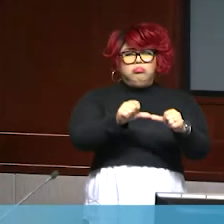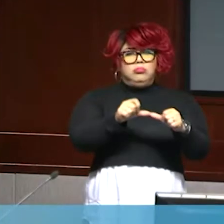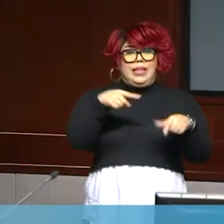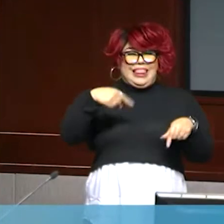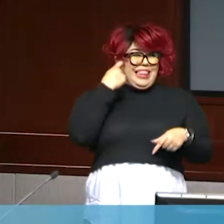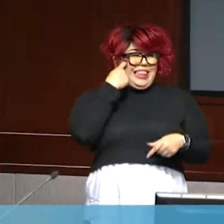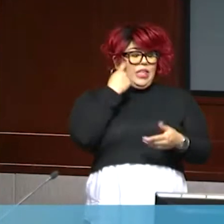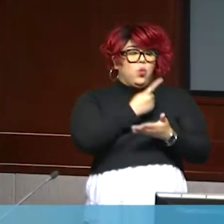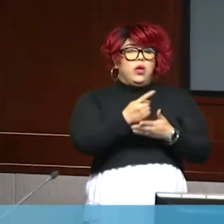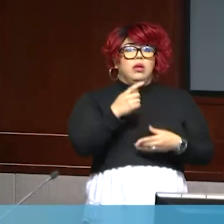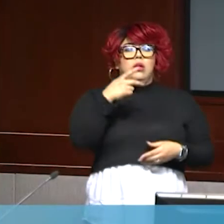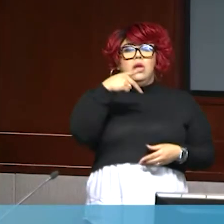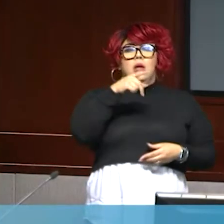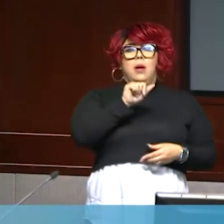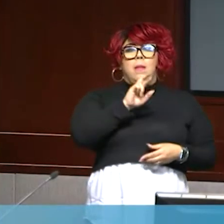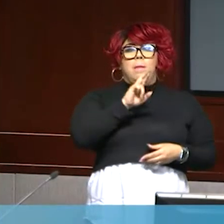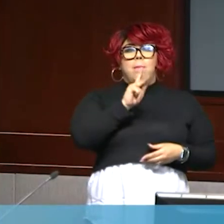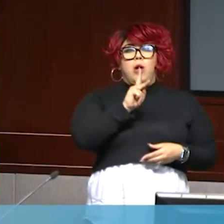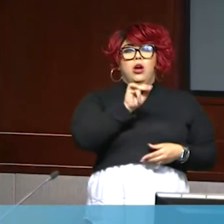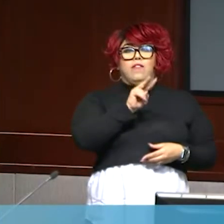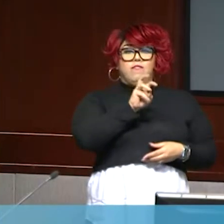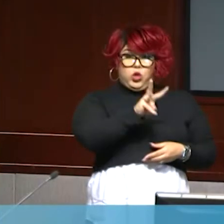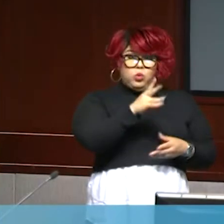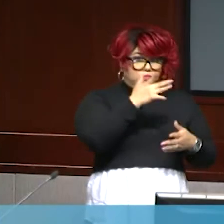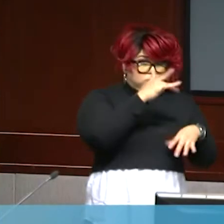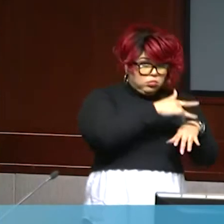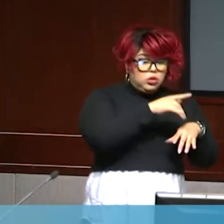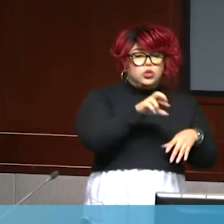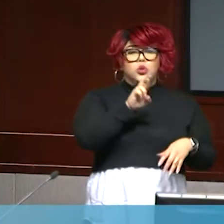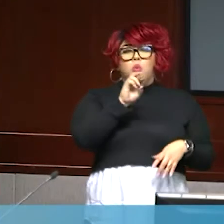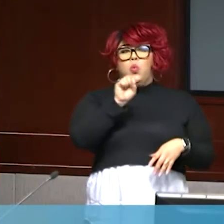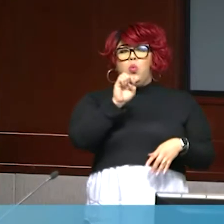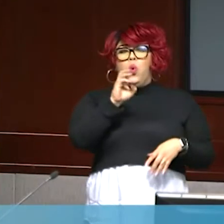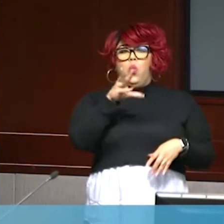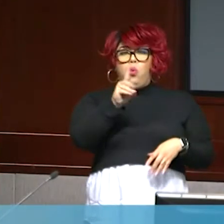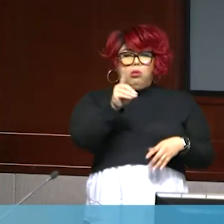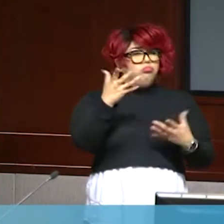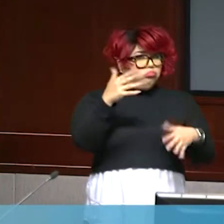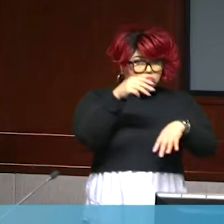at Parkview, Julian, and Rosewood.